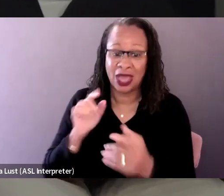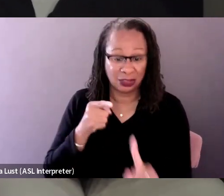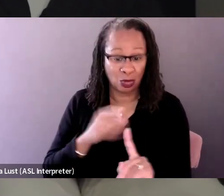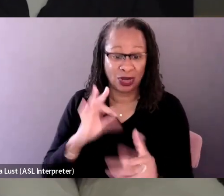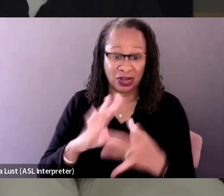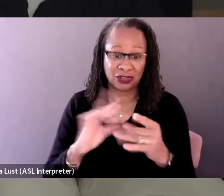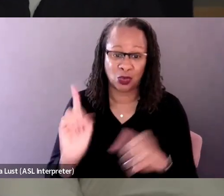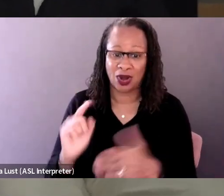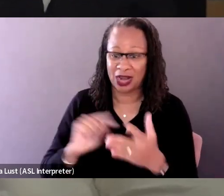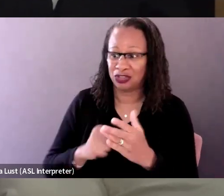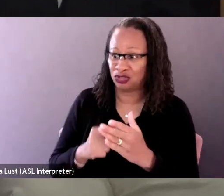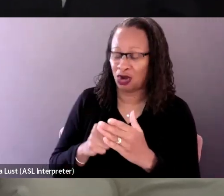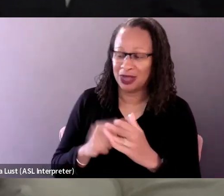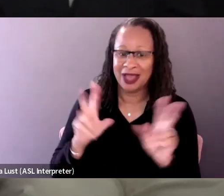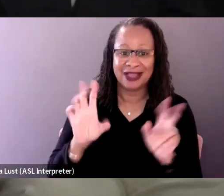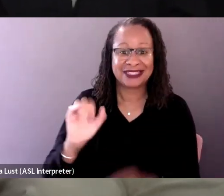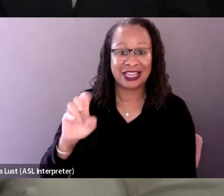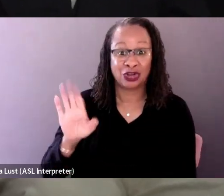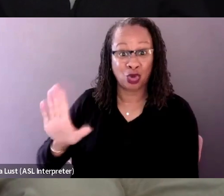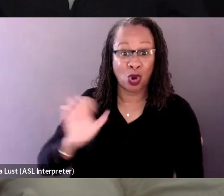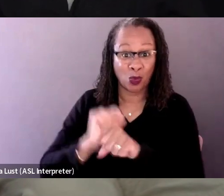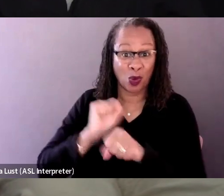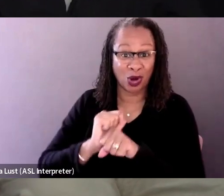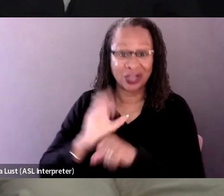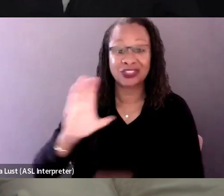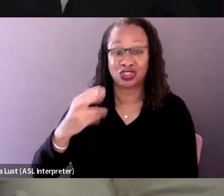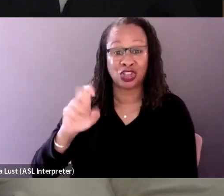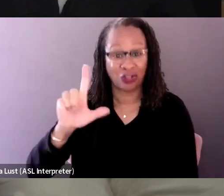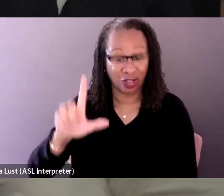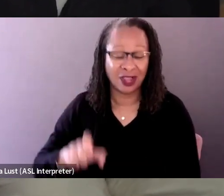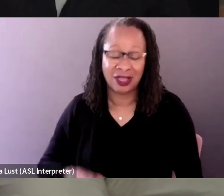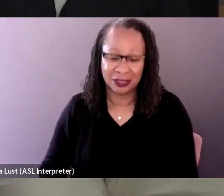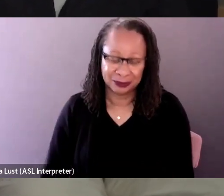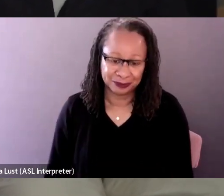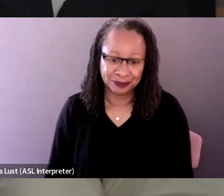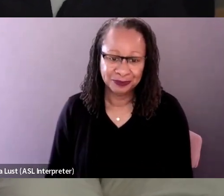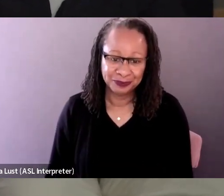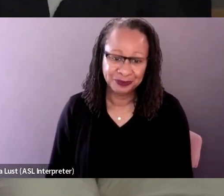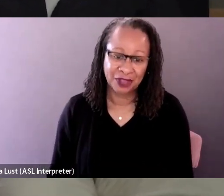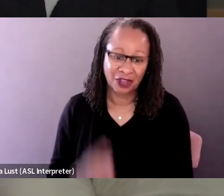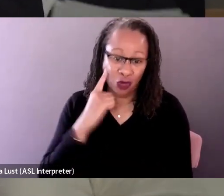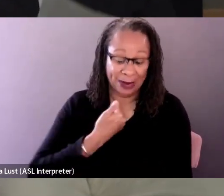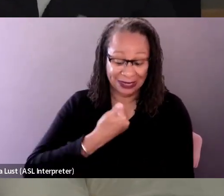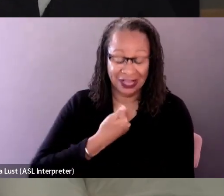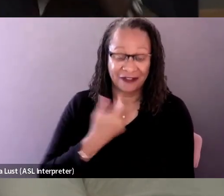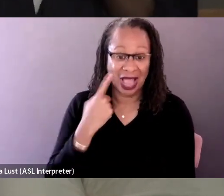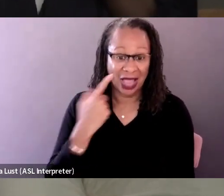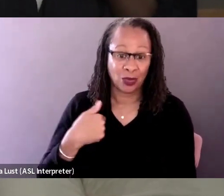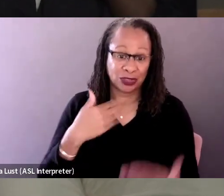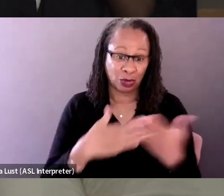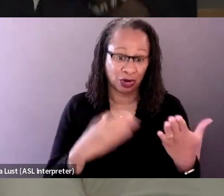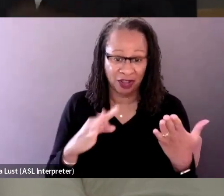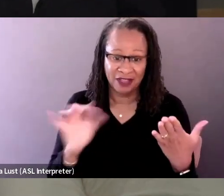actually. And for me, I was a part of this nonprofits fellowship with